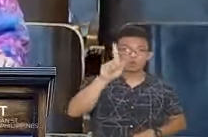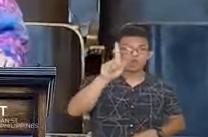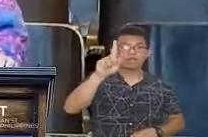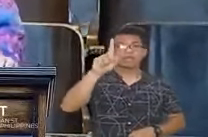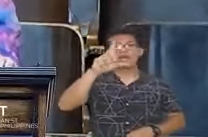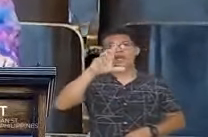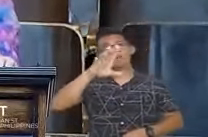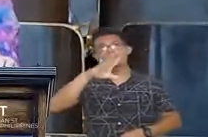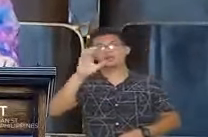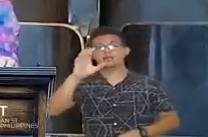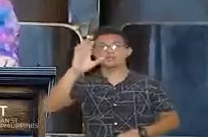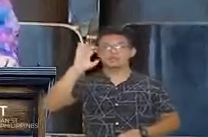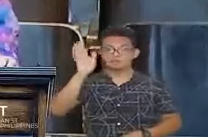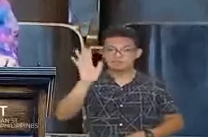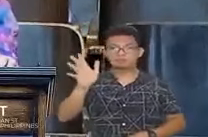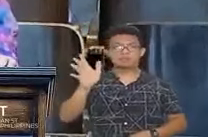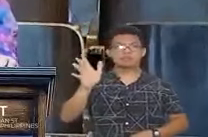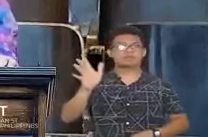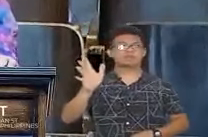Napugos o palit ang mga tao.